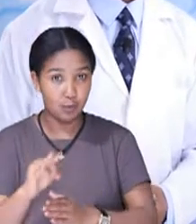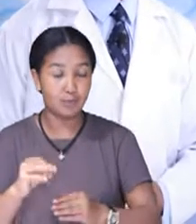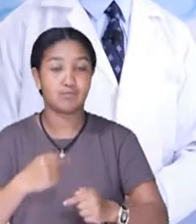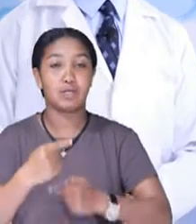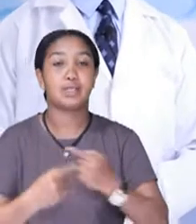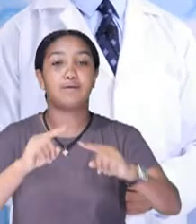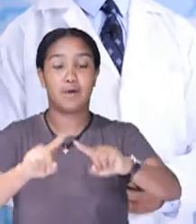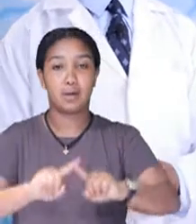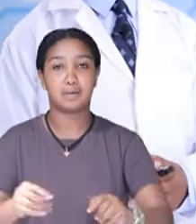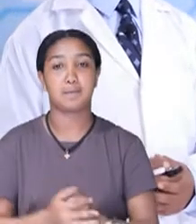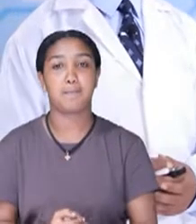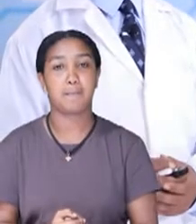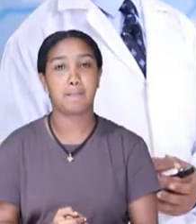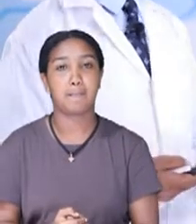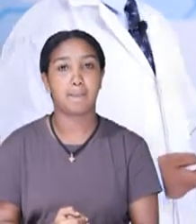genetic variation.